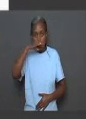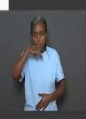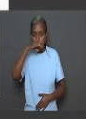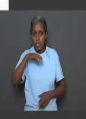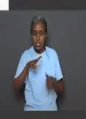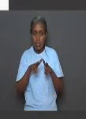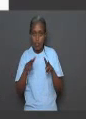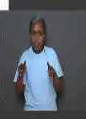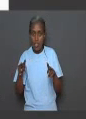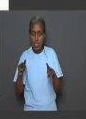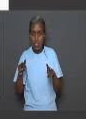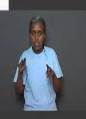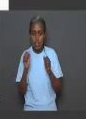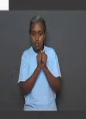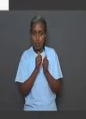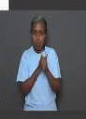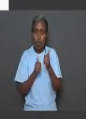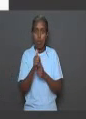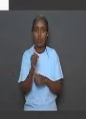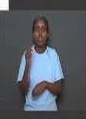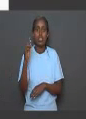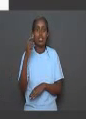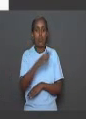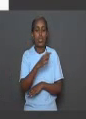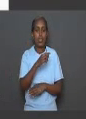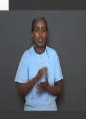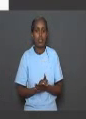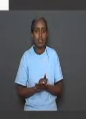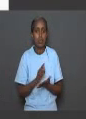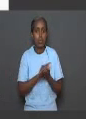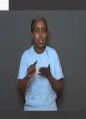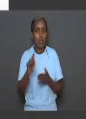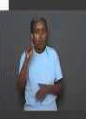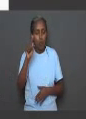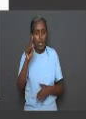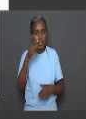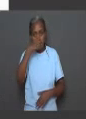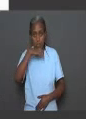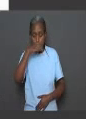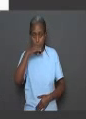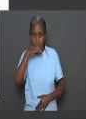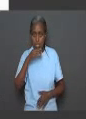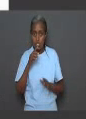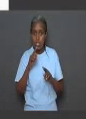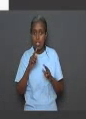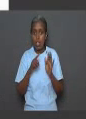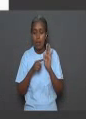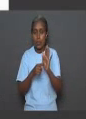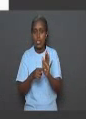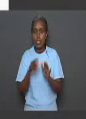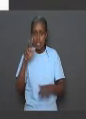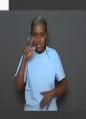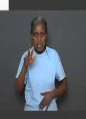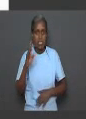vary throughout the week, but there is one temperature that appears on 3